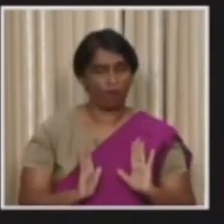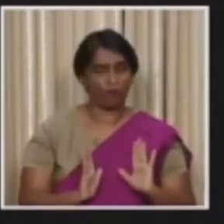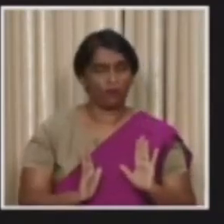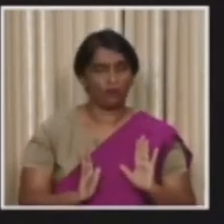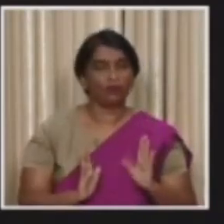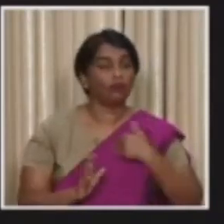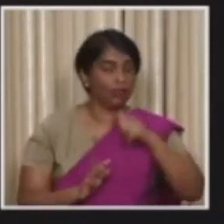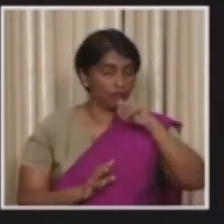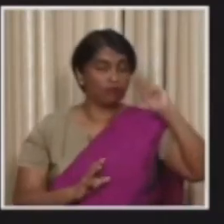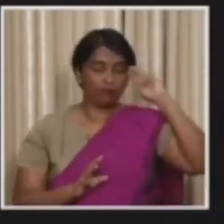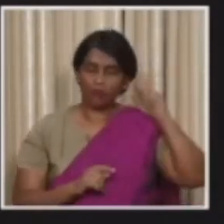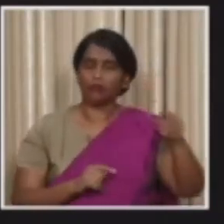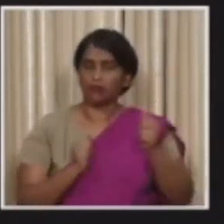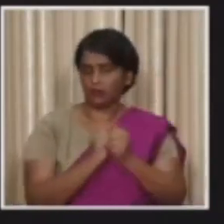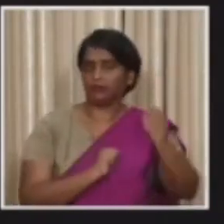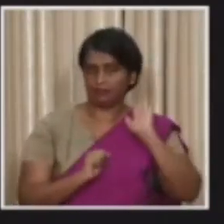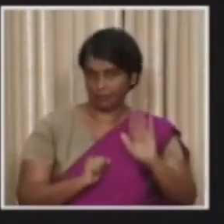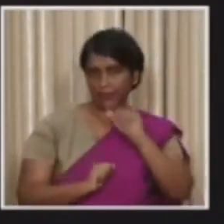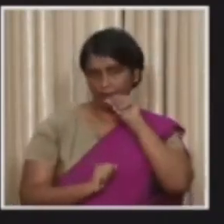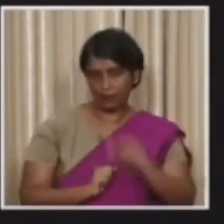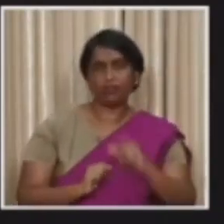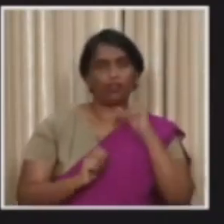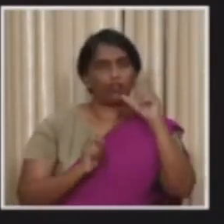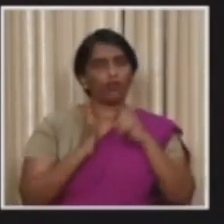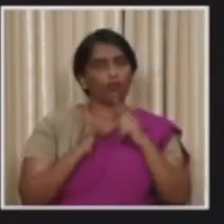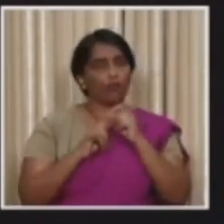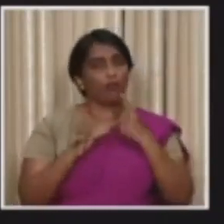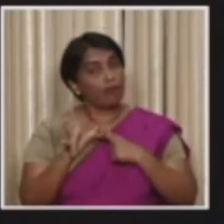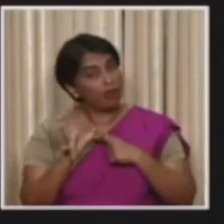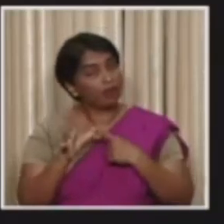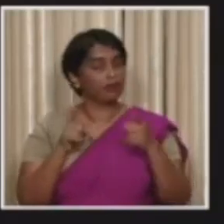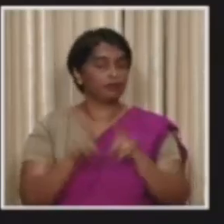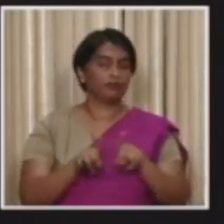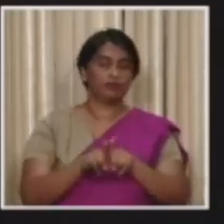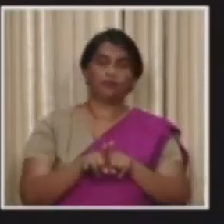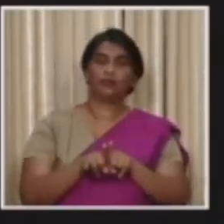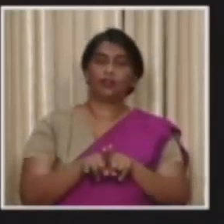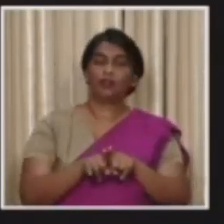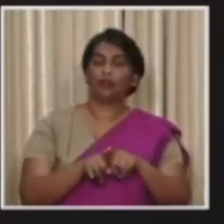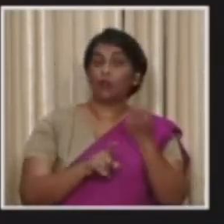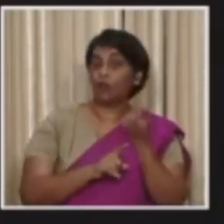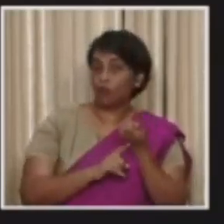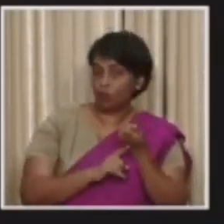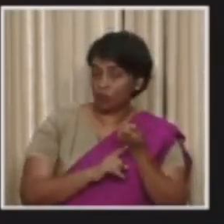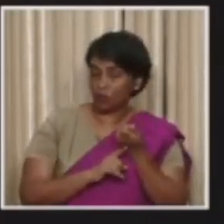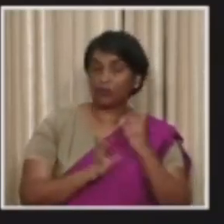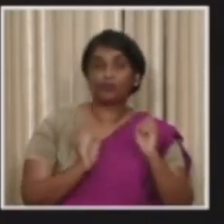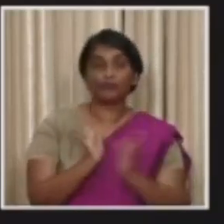that, like the COPA, like the finance, we should have a parliamentary select committee